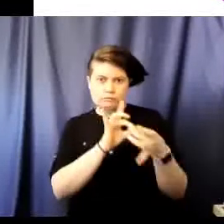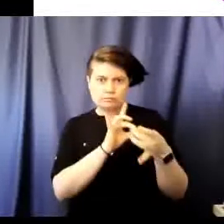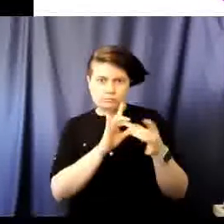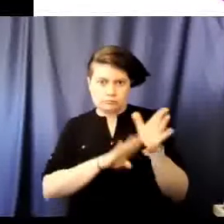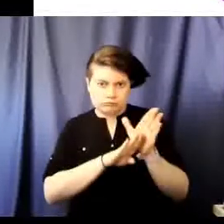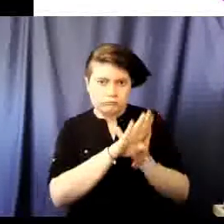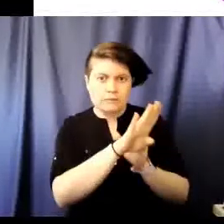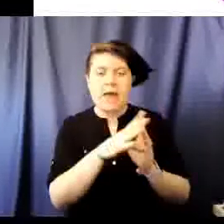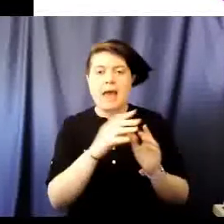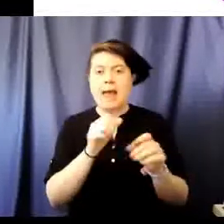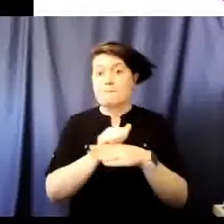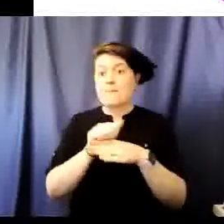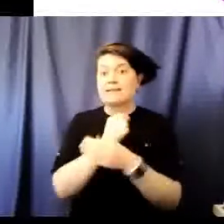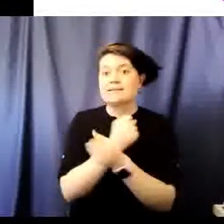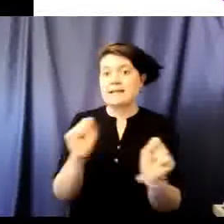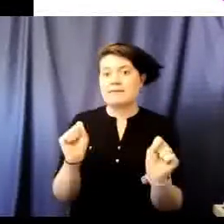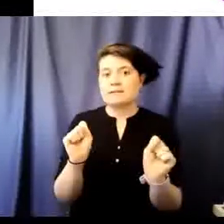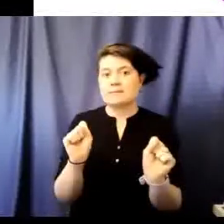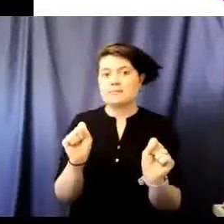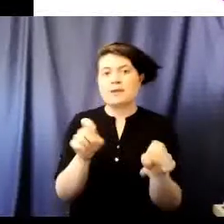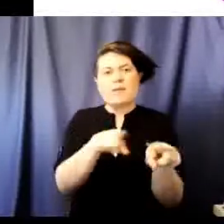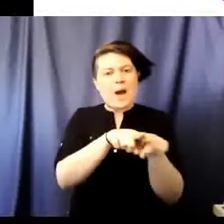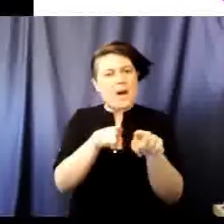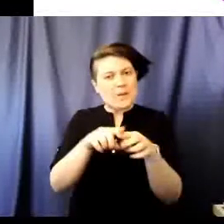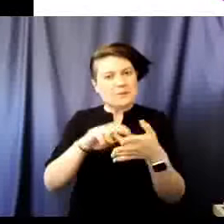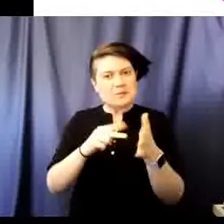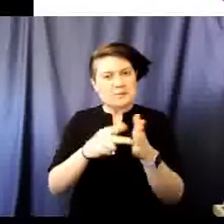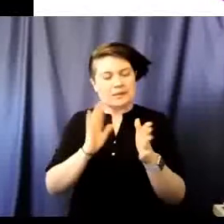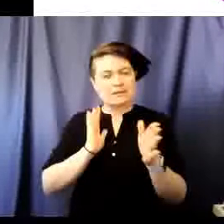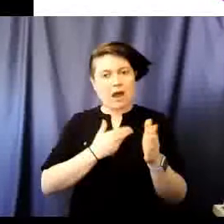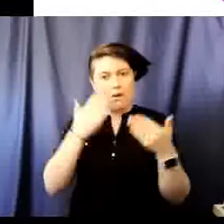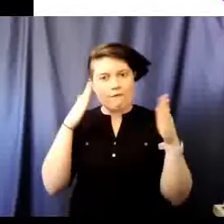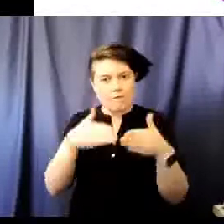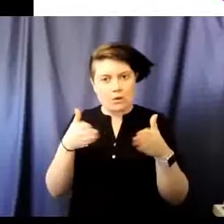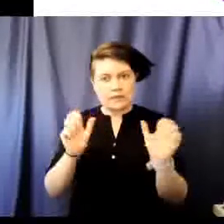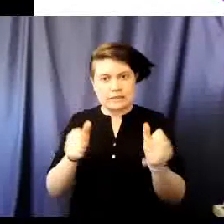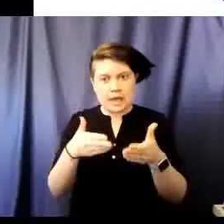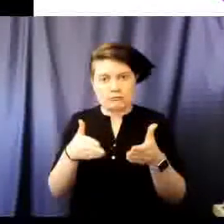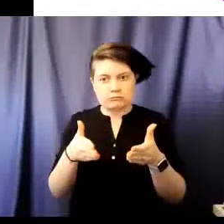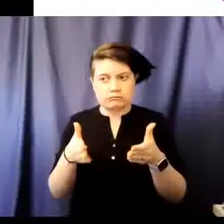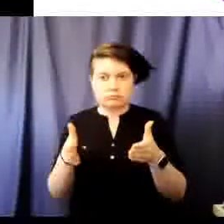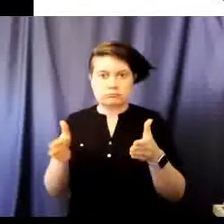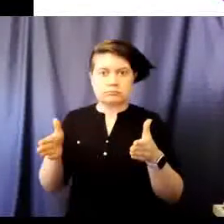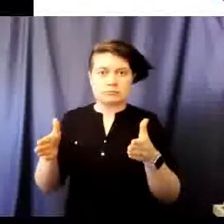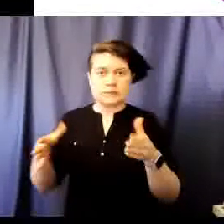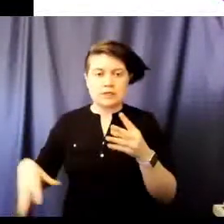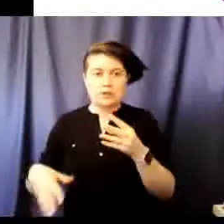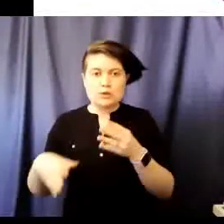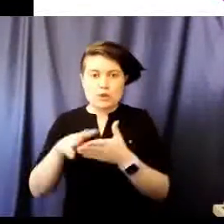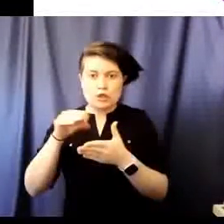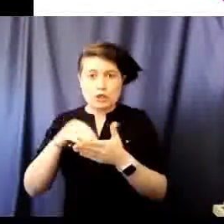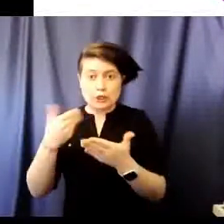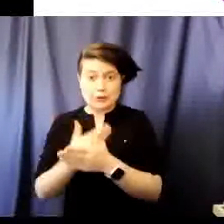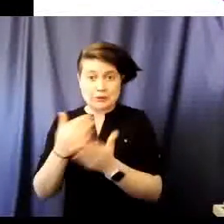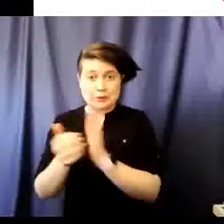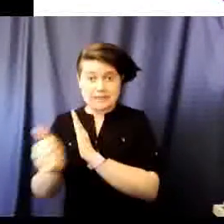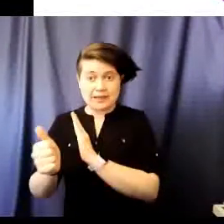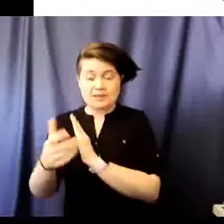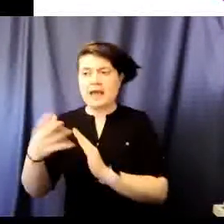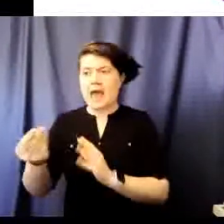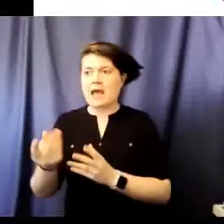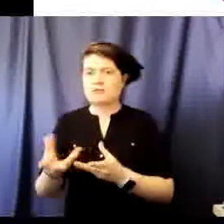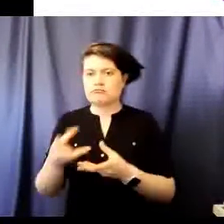it's also when the focus can expand to include learning new skills and absorbing content. If the group is